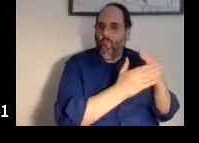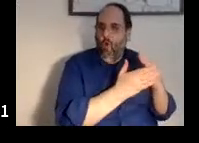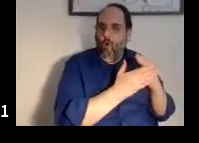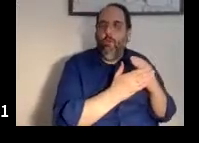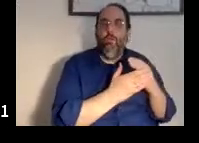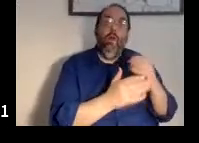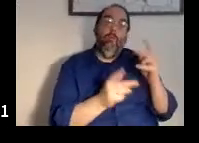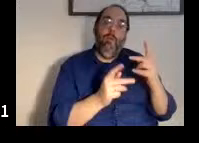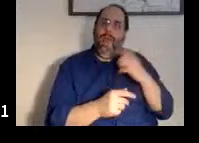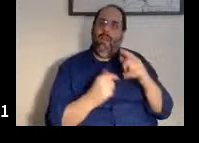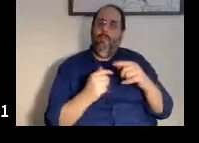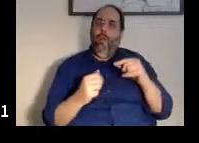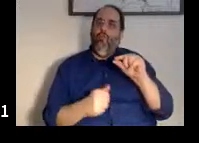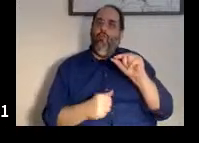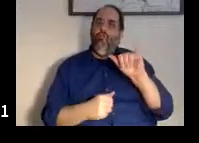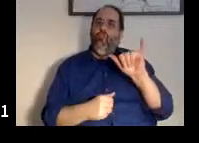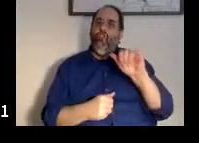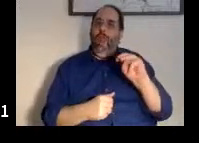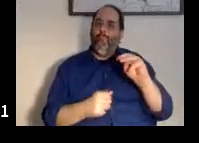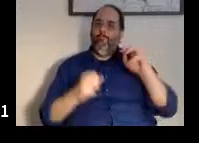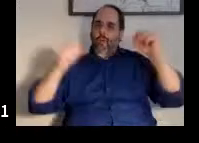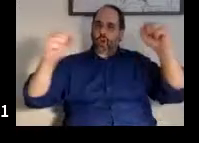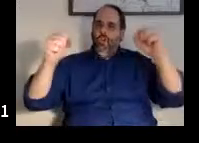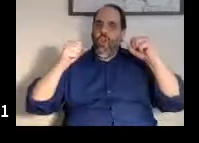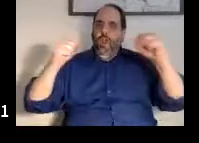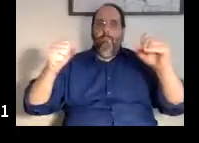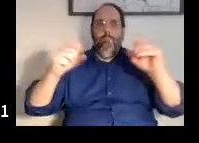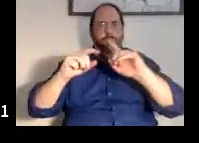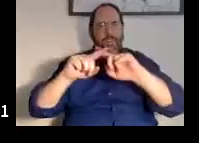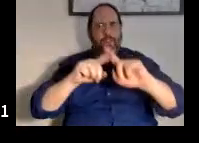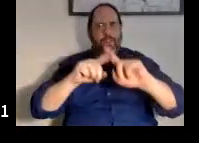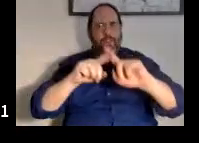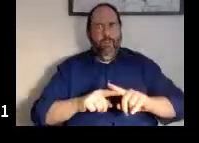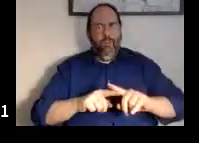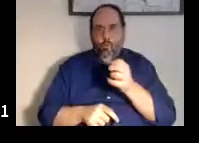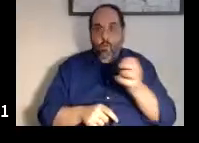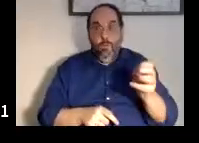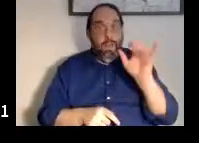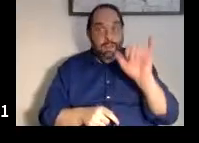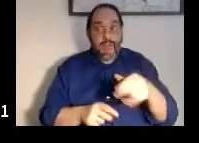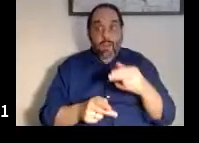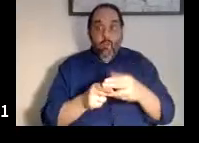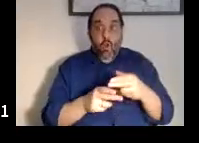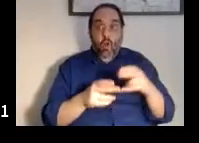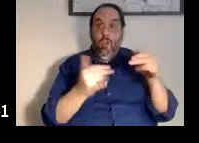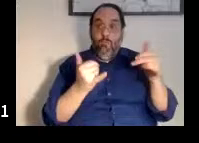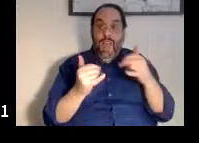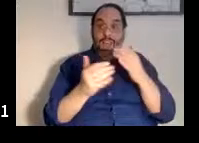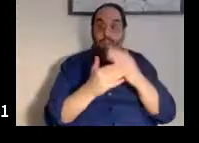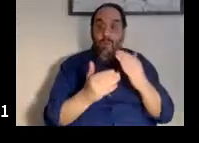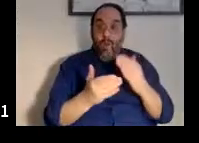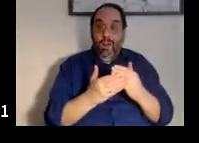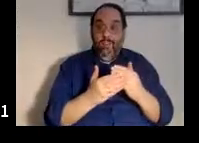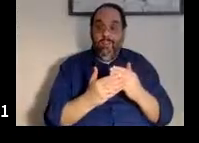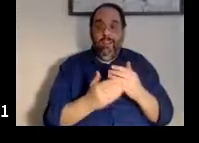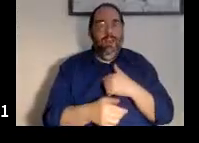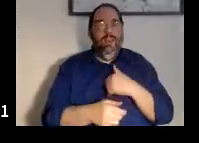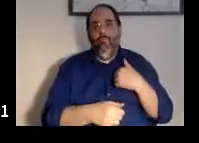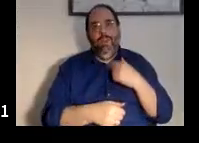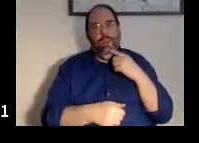about gymnasiums where they have lots of different equipment. Would that be considered play components in there? No, we wouldn't